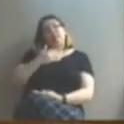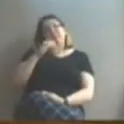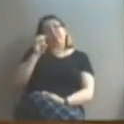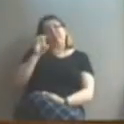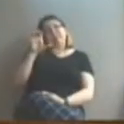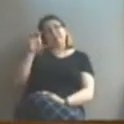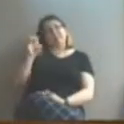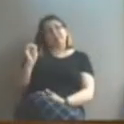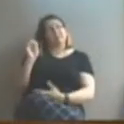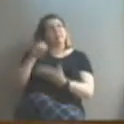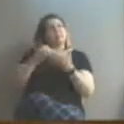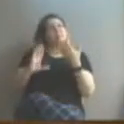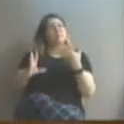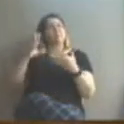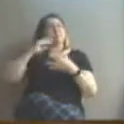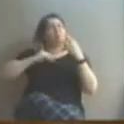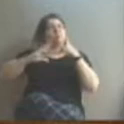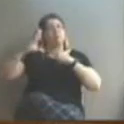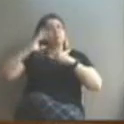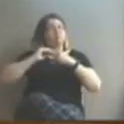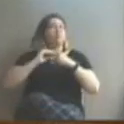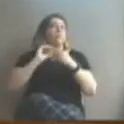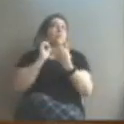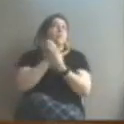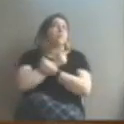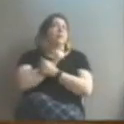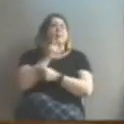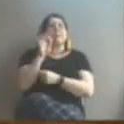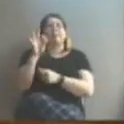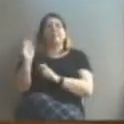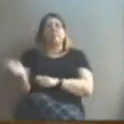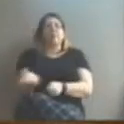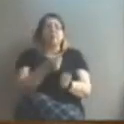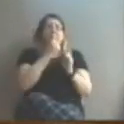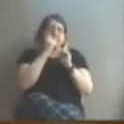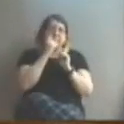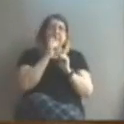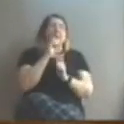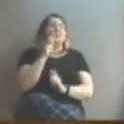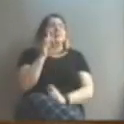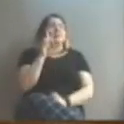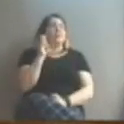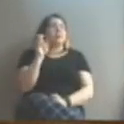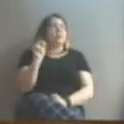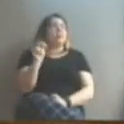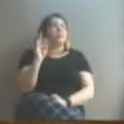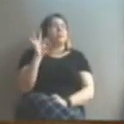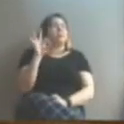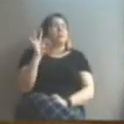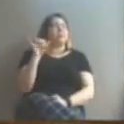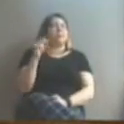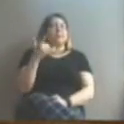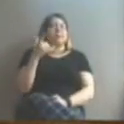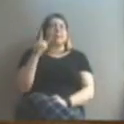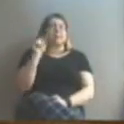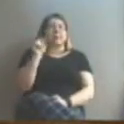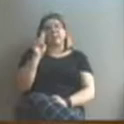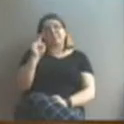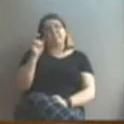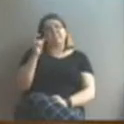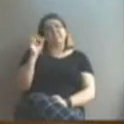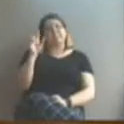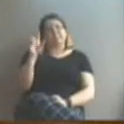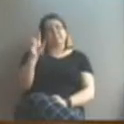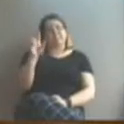ECE students experience the love of golf at the Don Fightmaster golf outing. For over